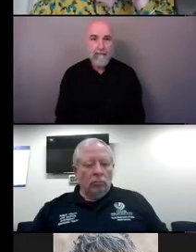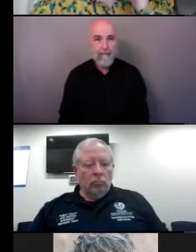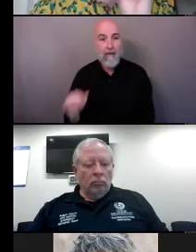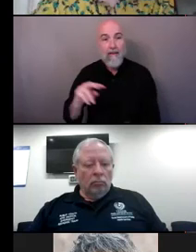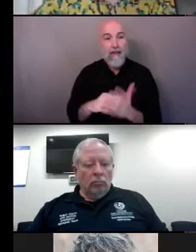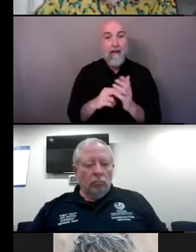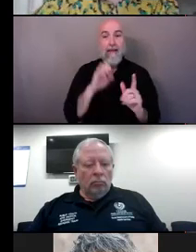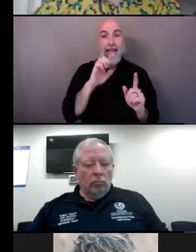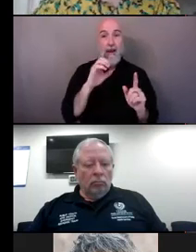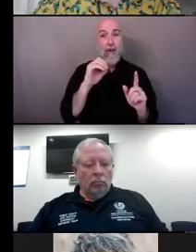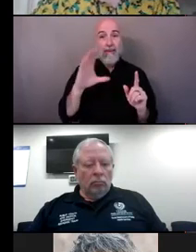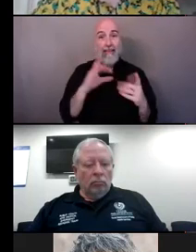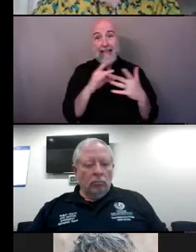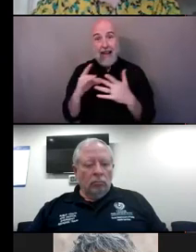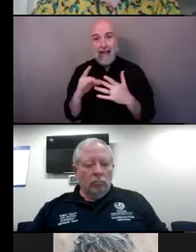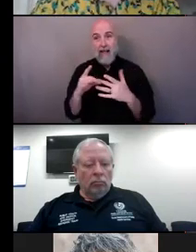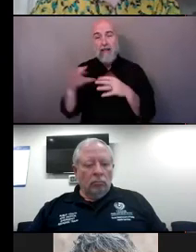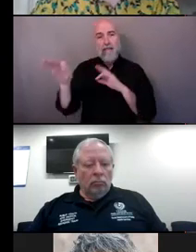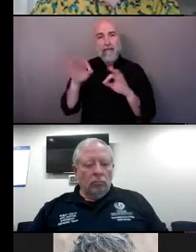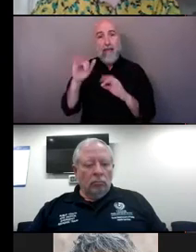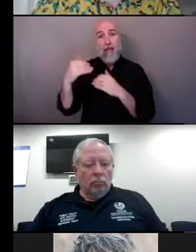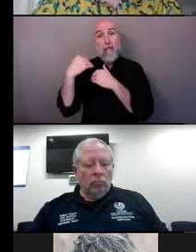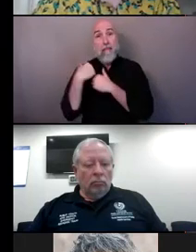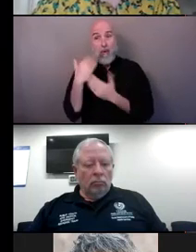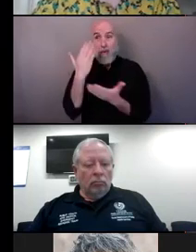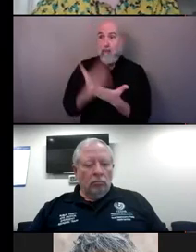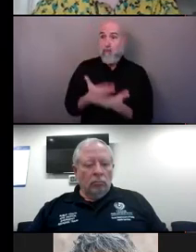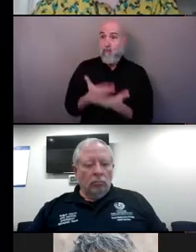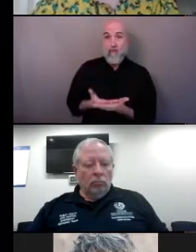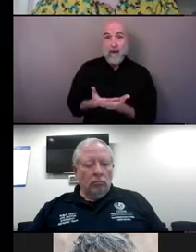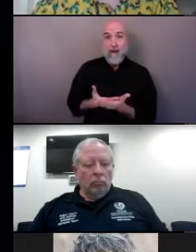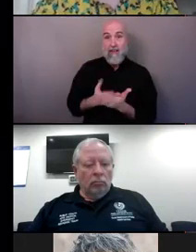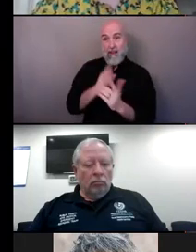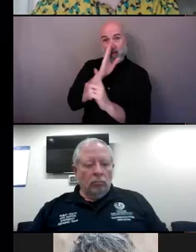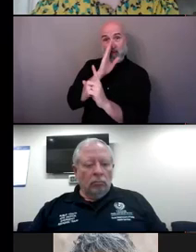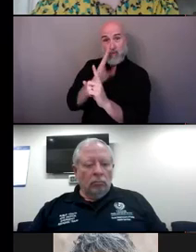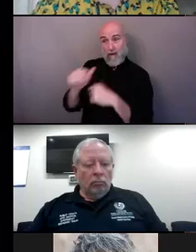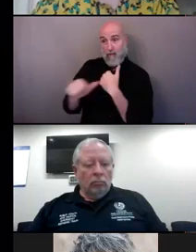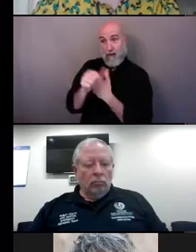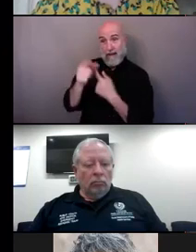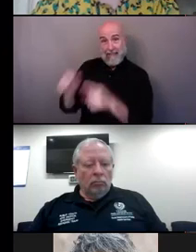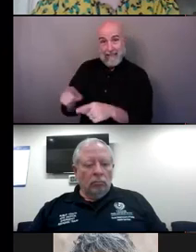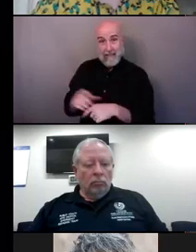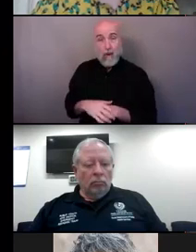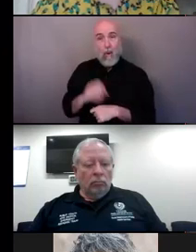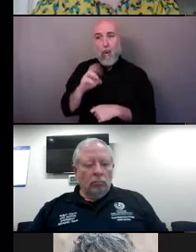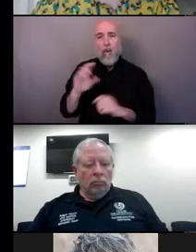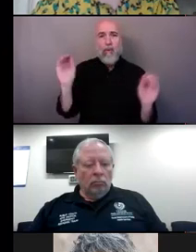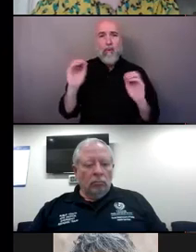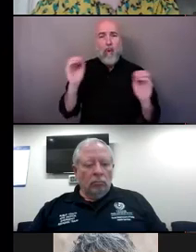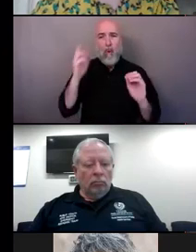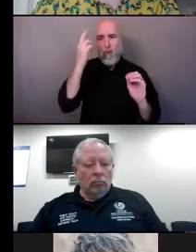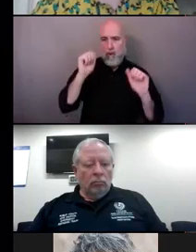EEOC guidance points out that the burden of proving that a direct threat exists or that there is no